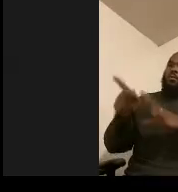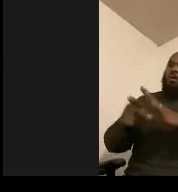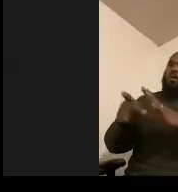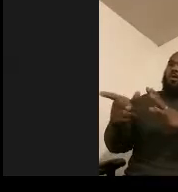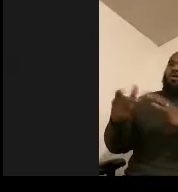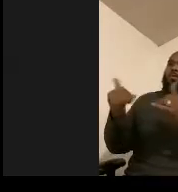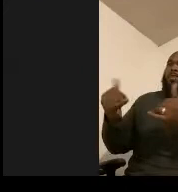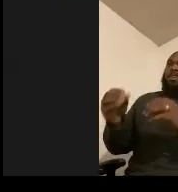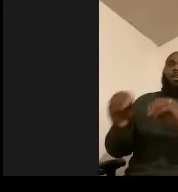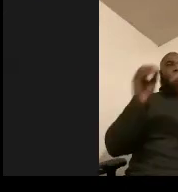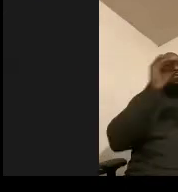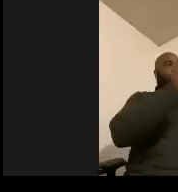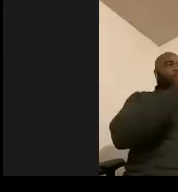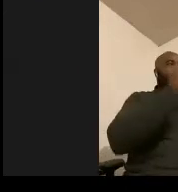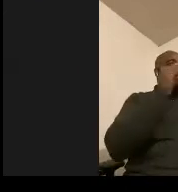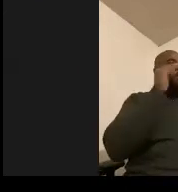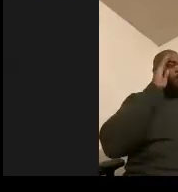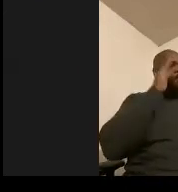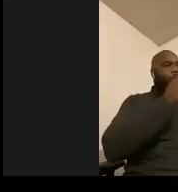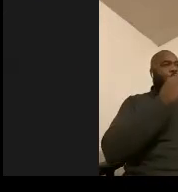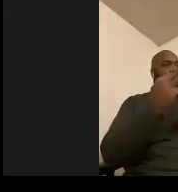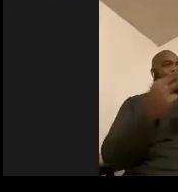war. So that's the first thing. Next slide, please.